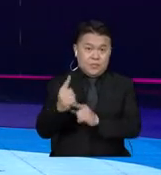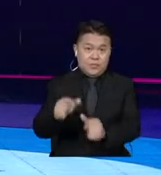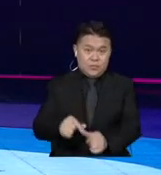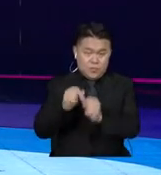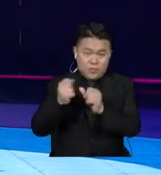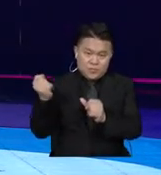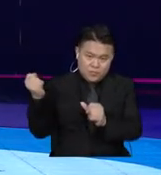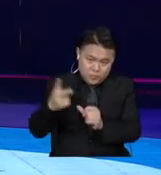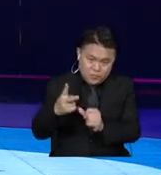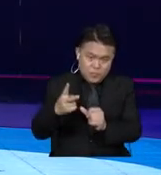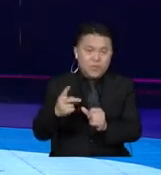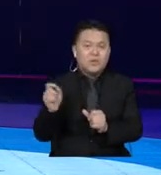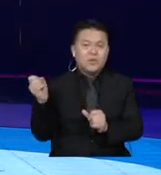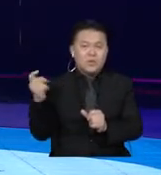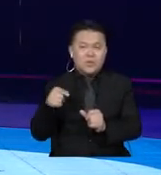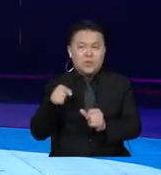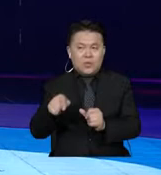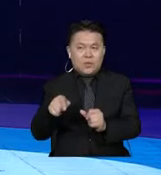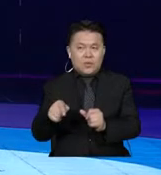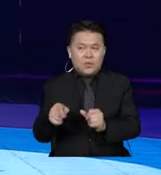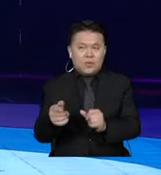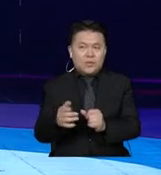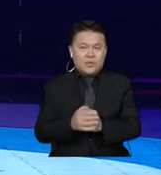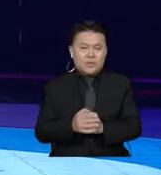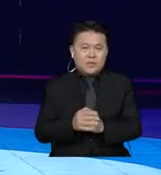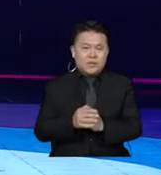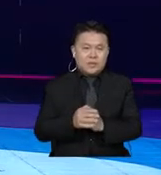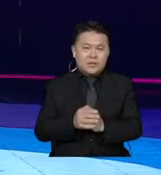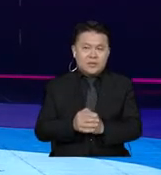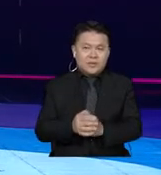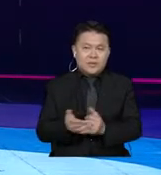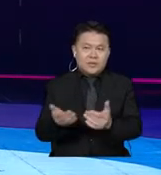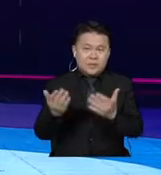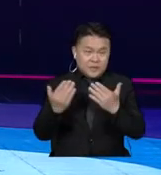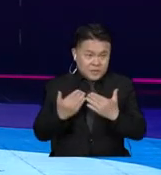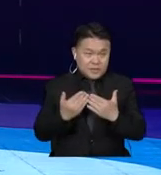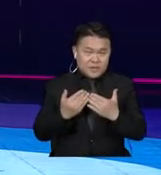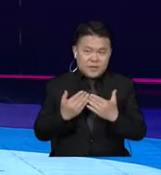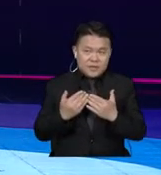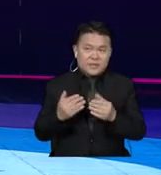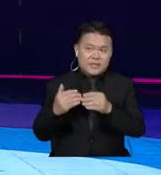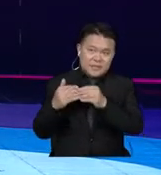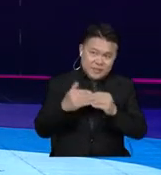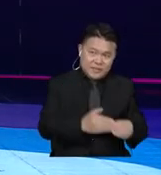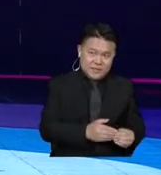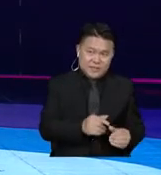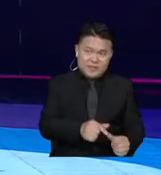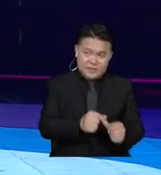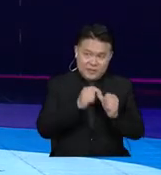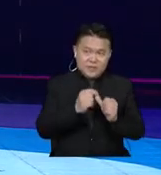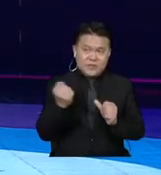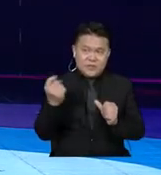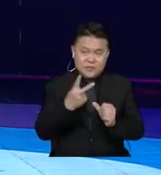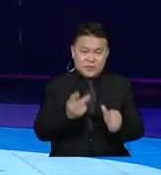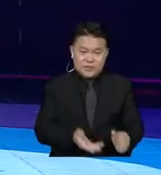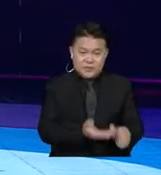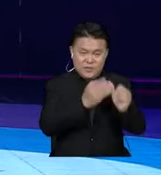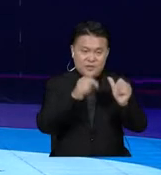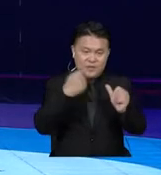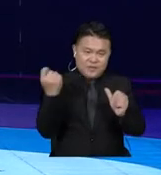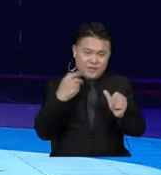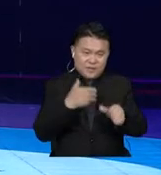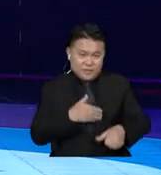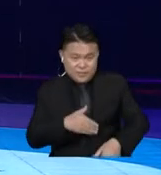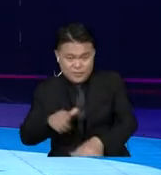bonobos, like Sake in the video. And they rescue them, and then we release them back to the wild.